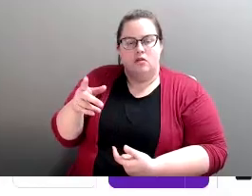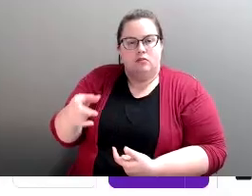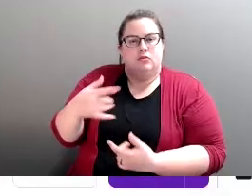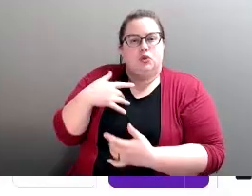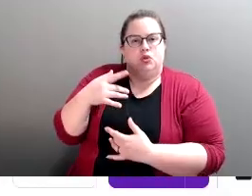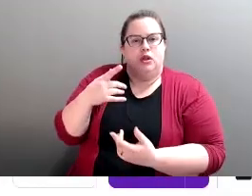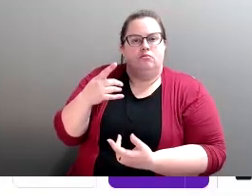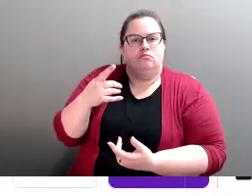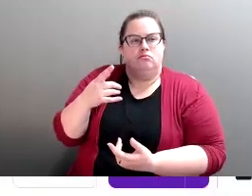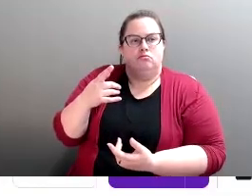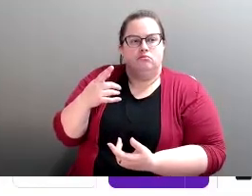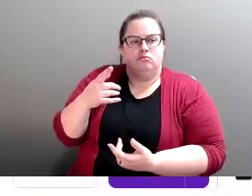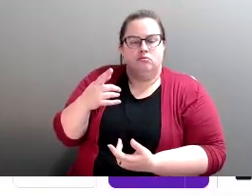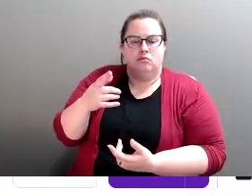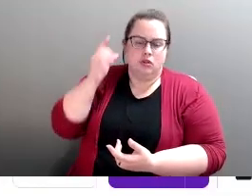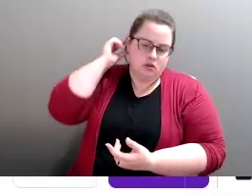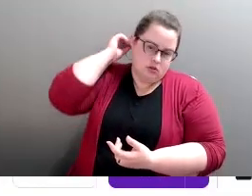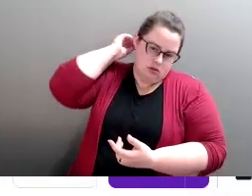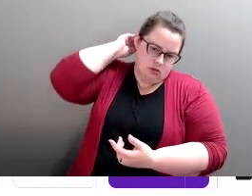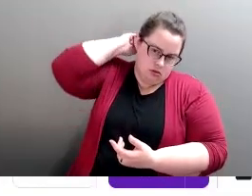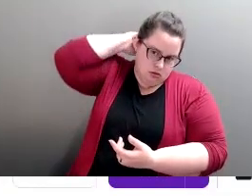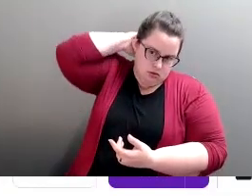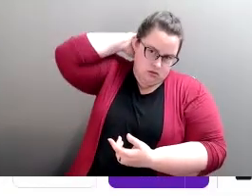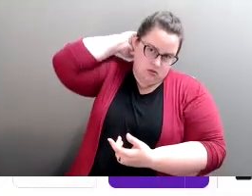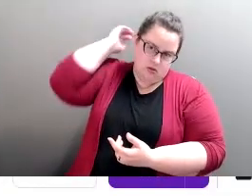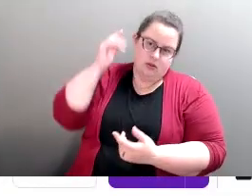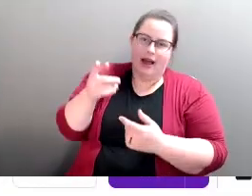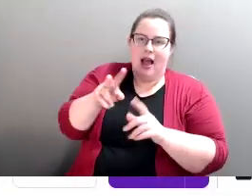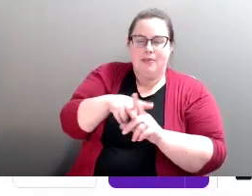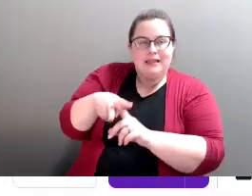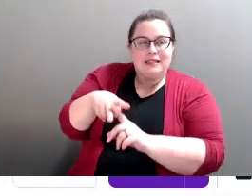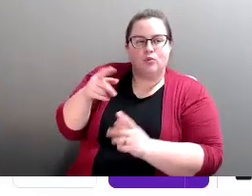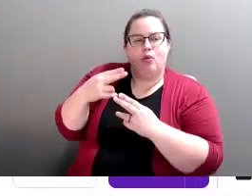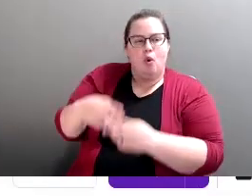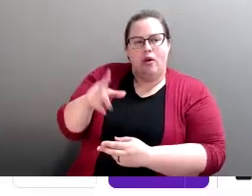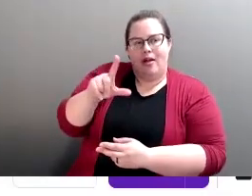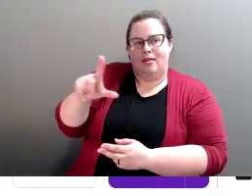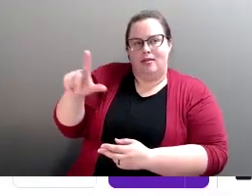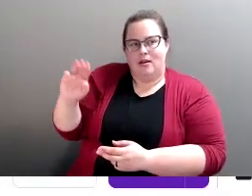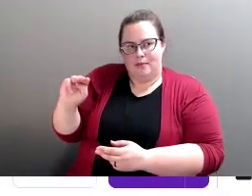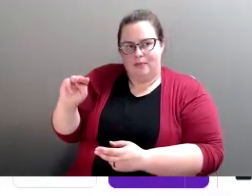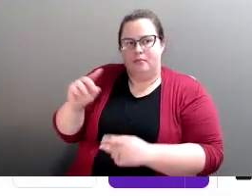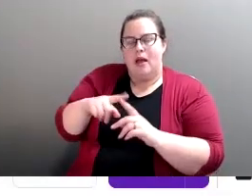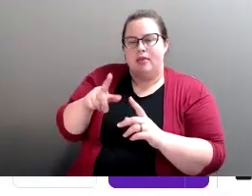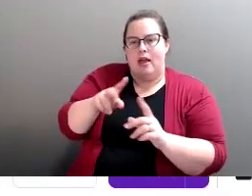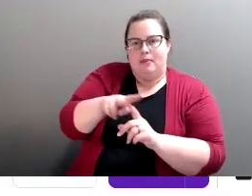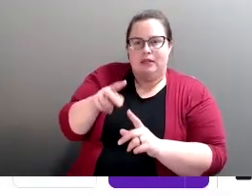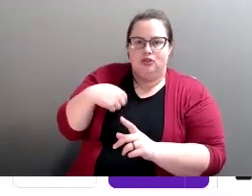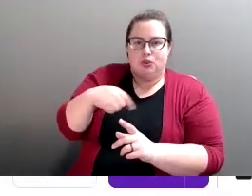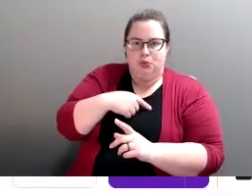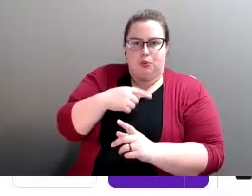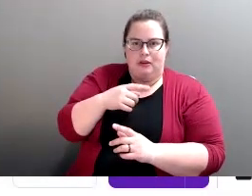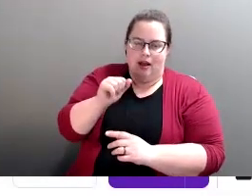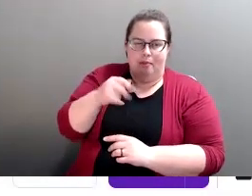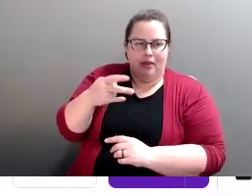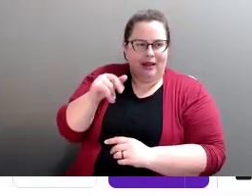of the applications, we call them LLMs, but really it's with the application we're interfacing with, you can actually